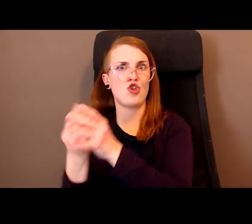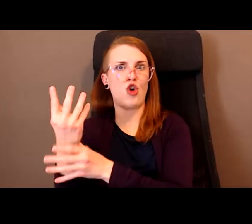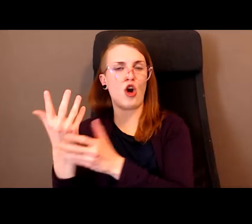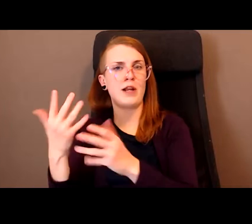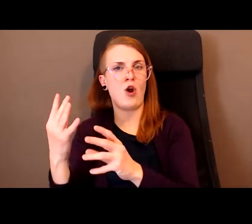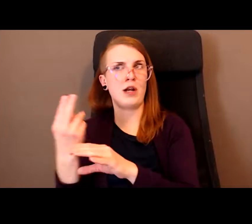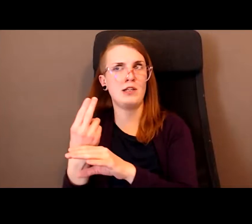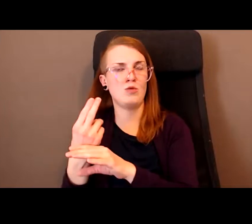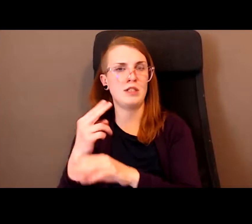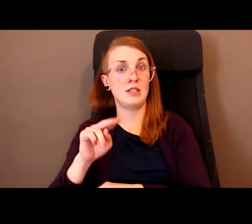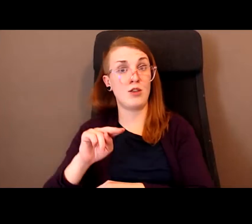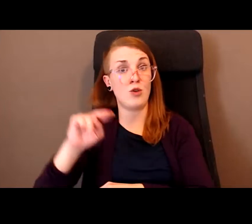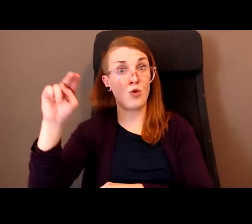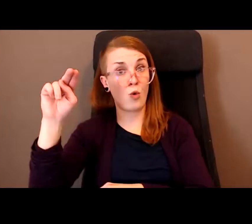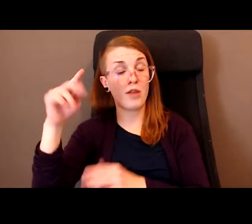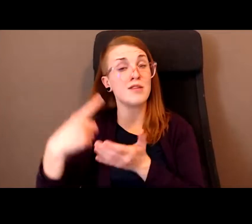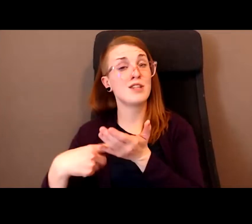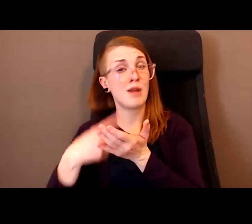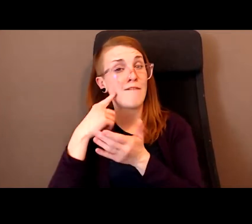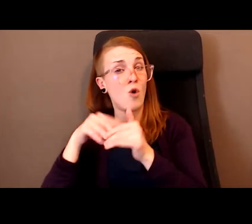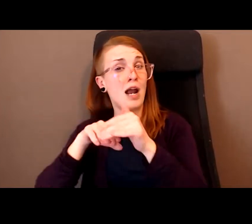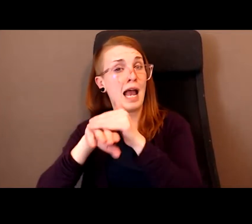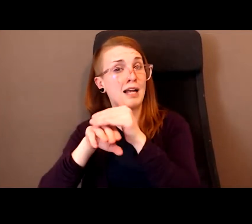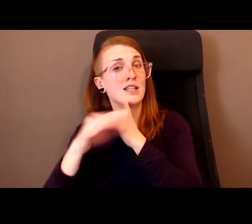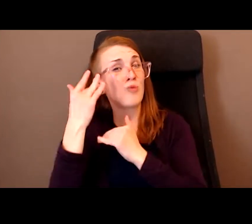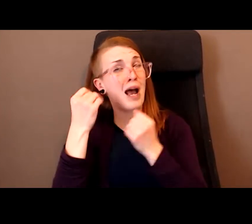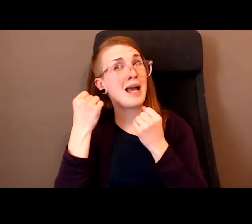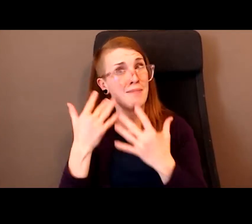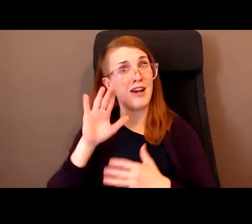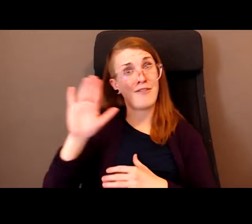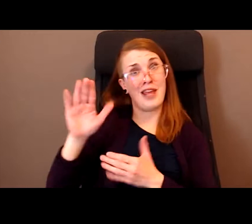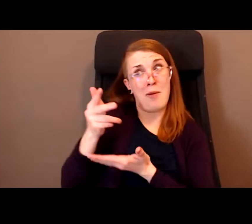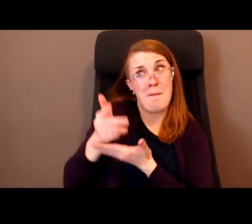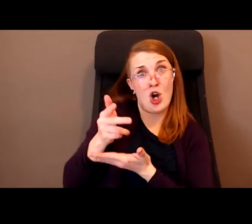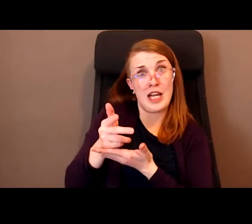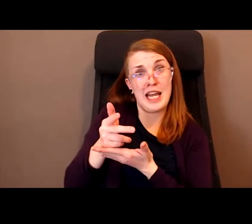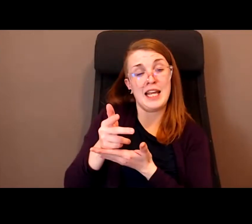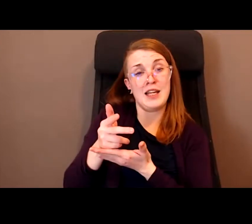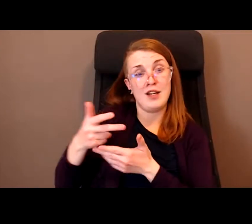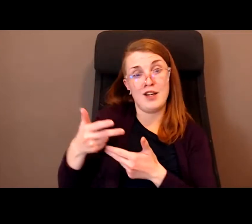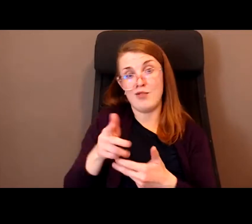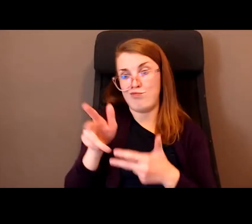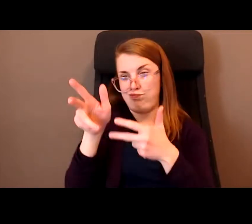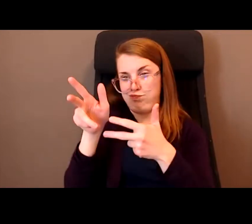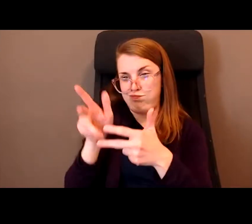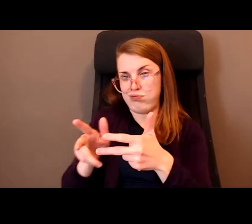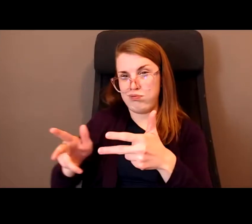north sometimes for access because a lot of their parking from visitors happens on the existing